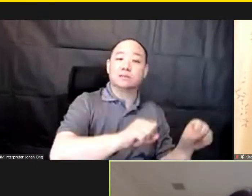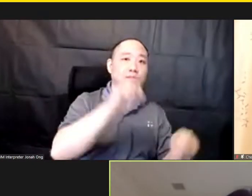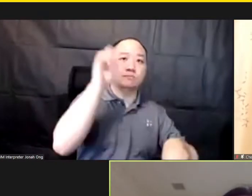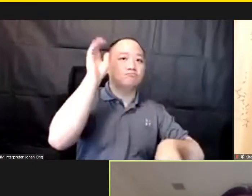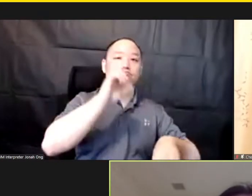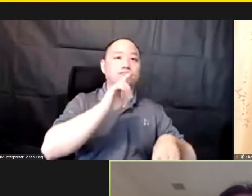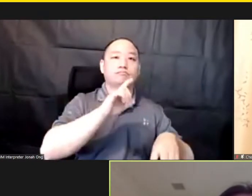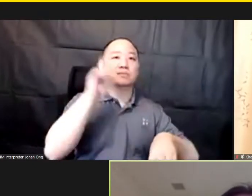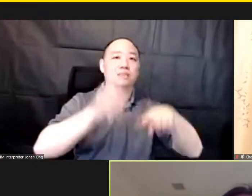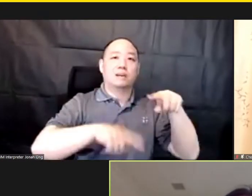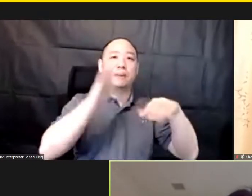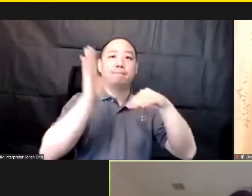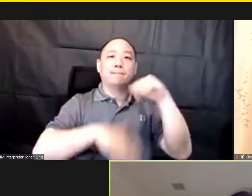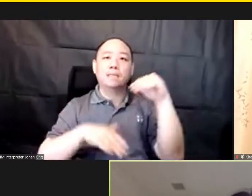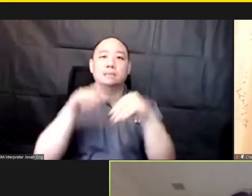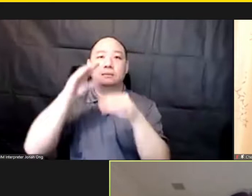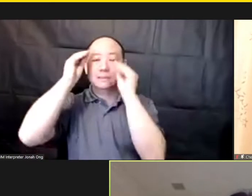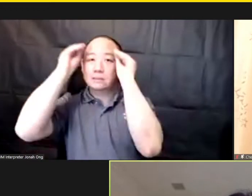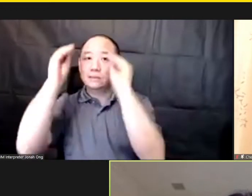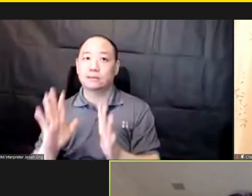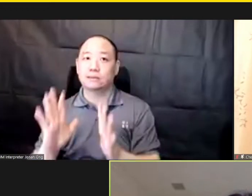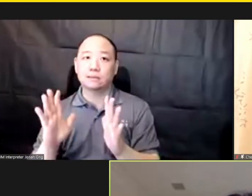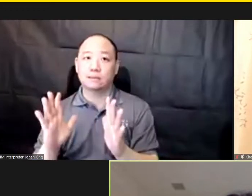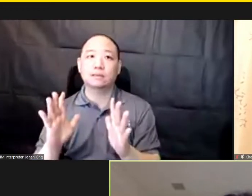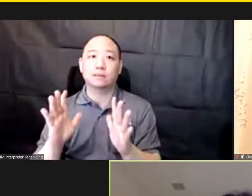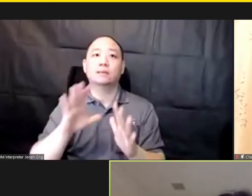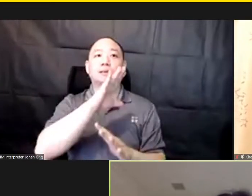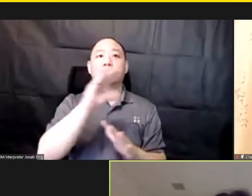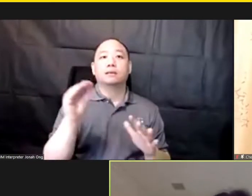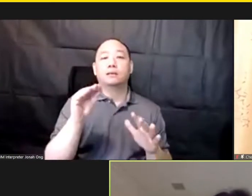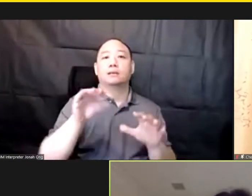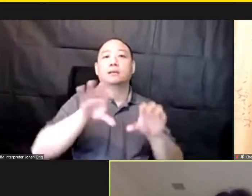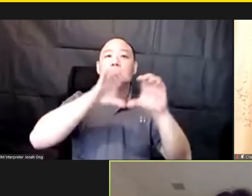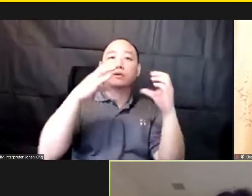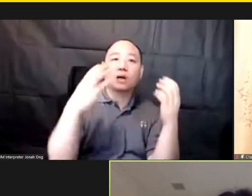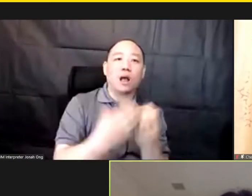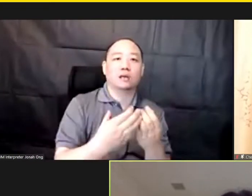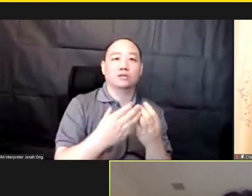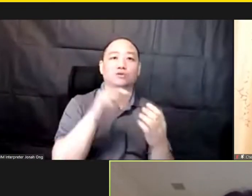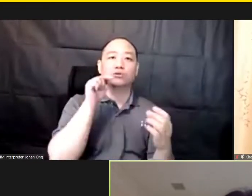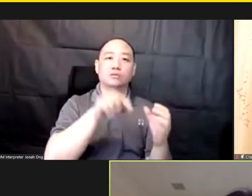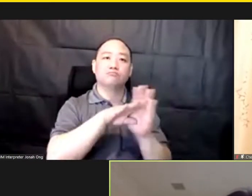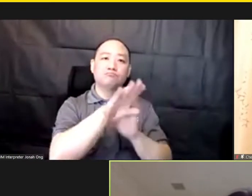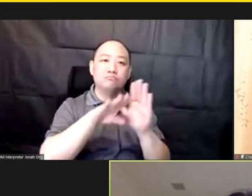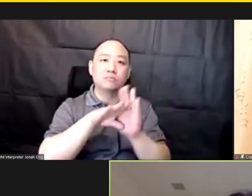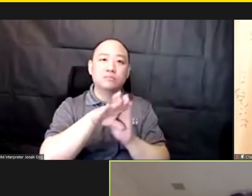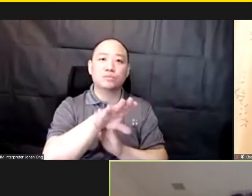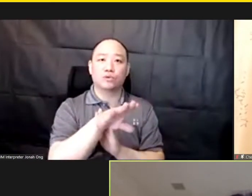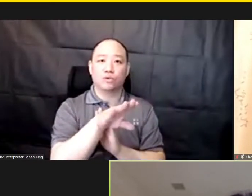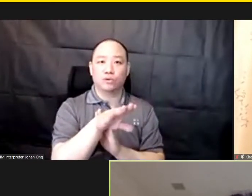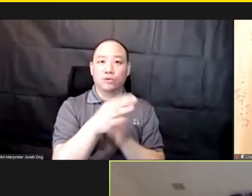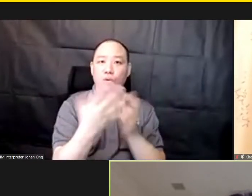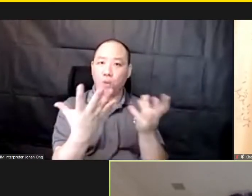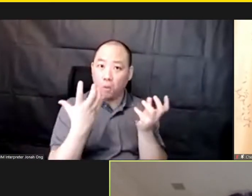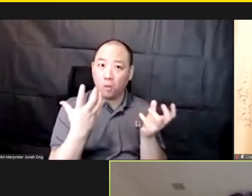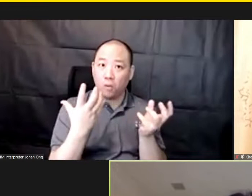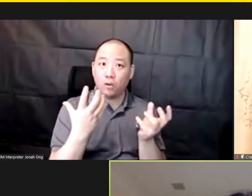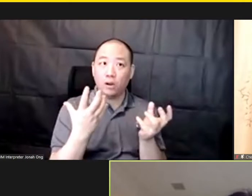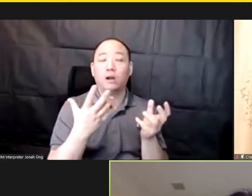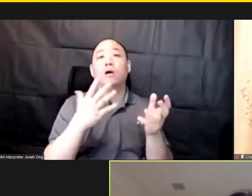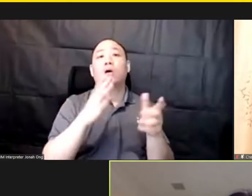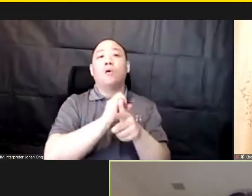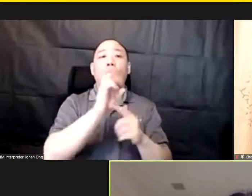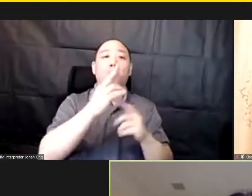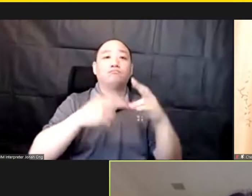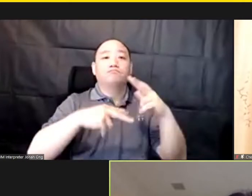teachers, and improving classroom instructions is key in improving the system. Building school leaders, we have